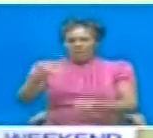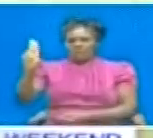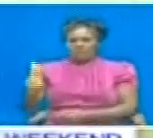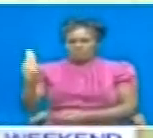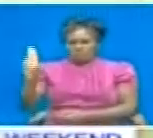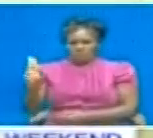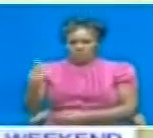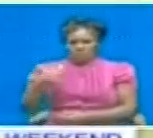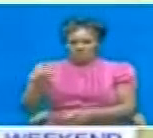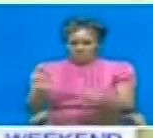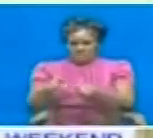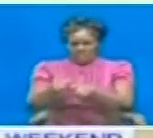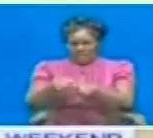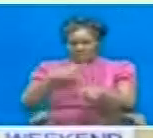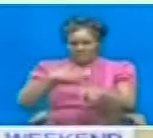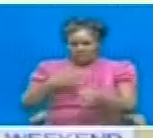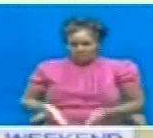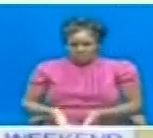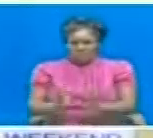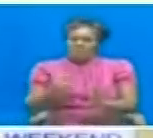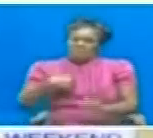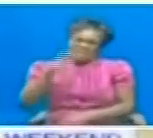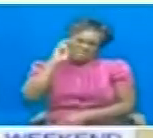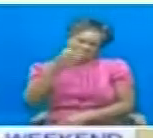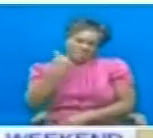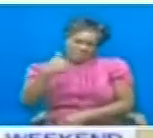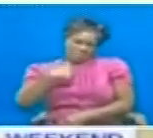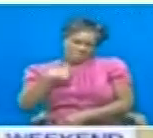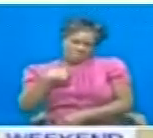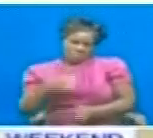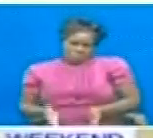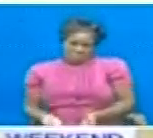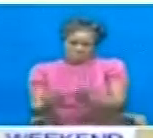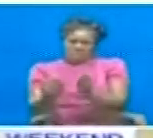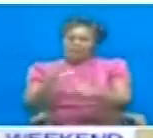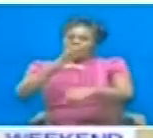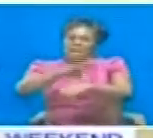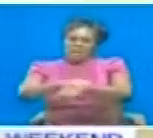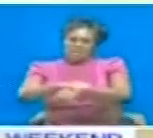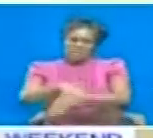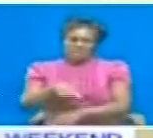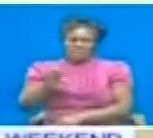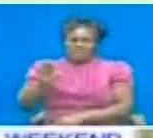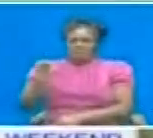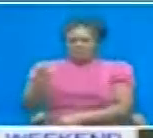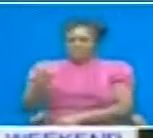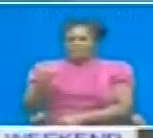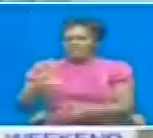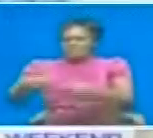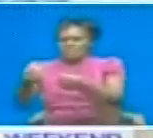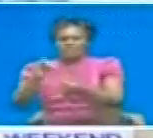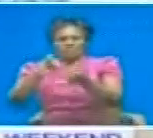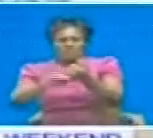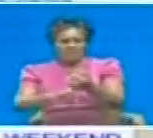yangu alikuwa amezaa kijana. Sasa nikaonelea na mimi pia ni sister yake nipate nimpatie bibi.